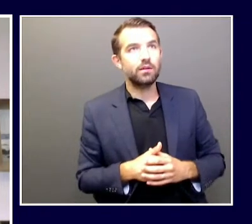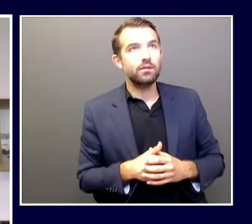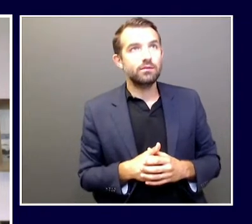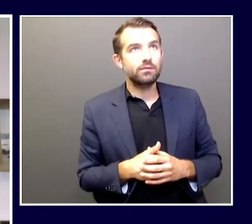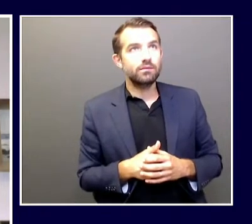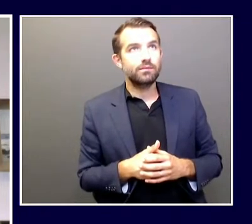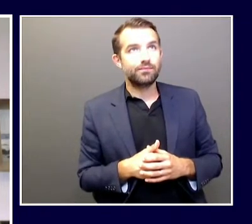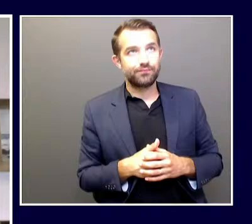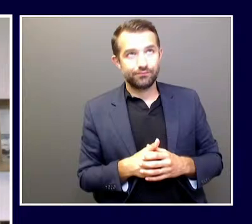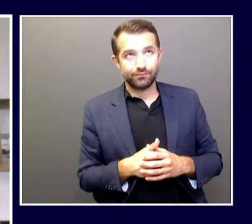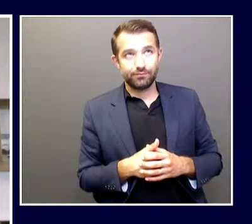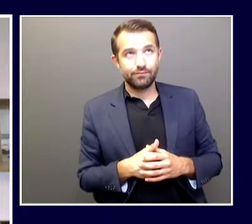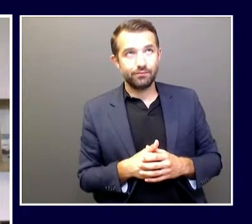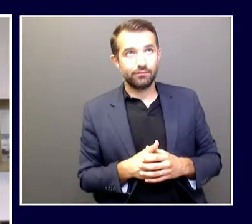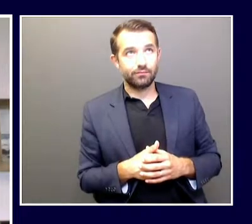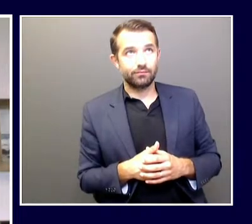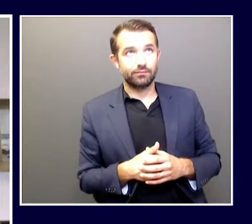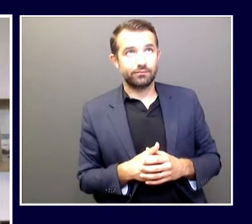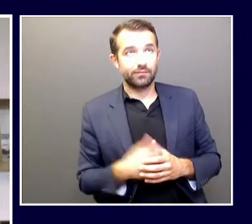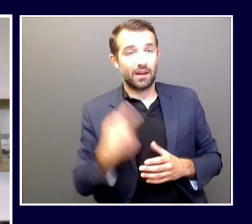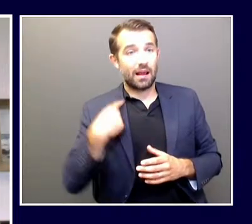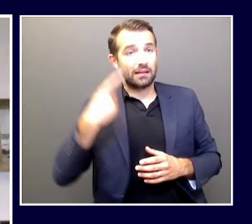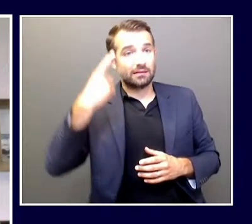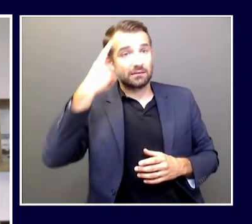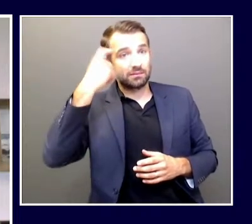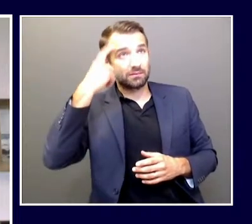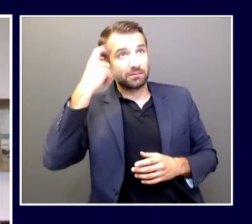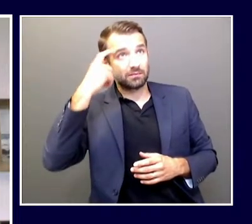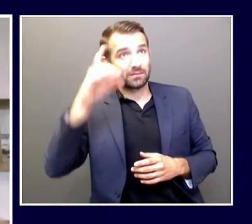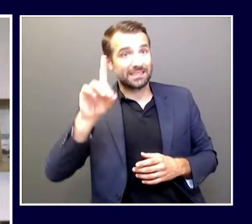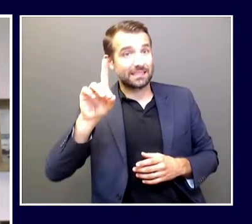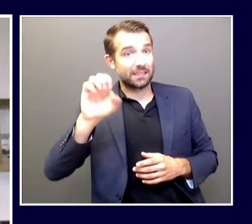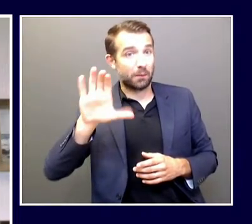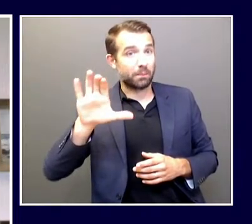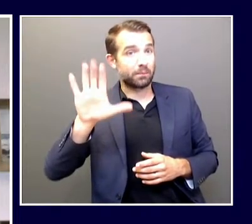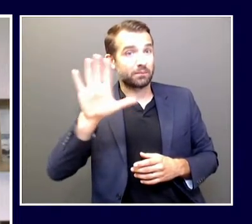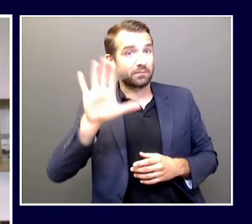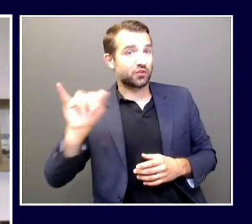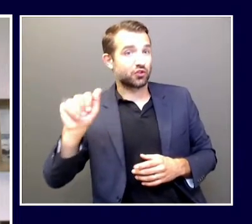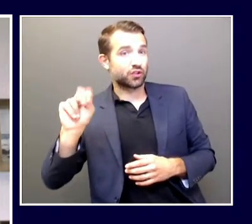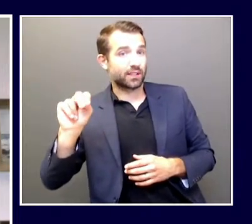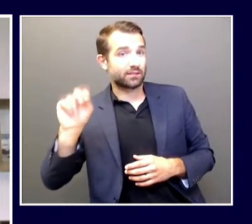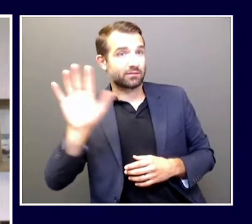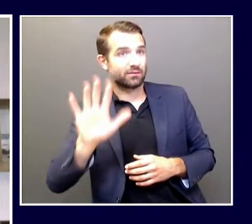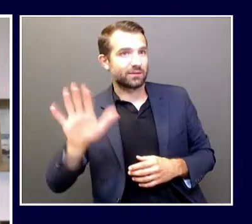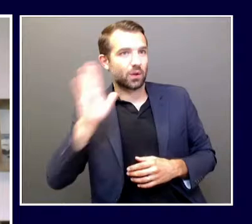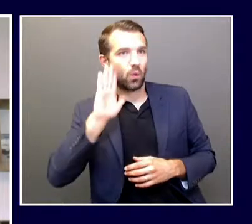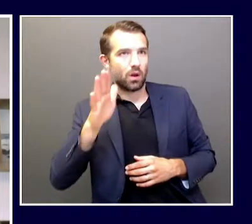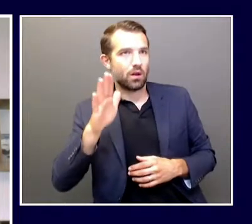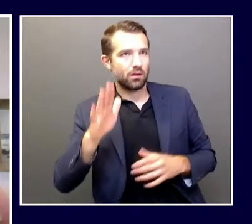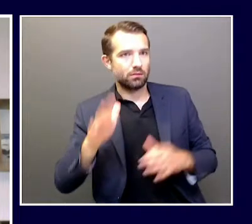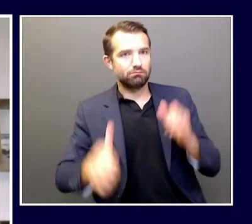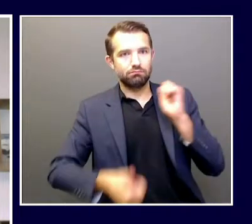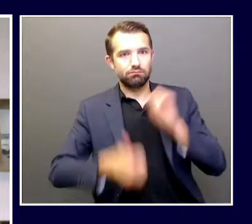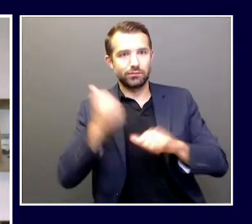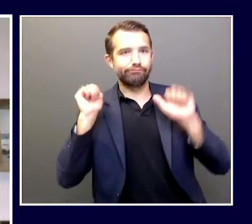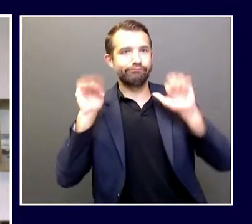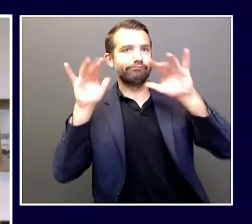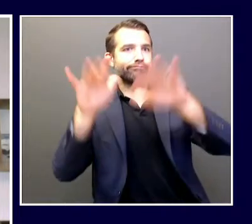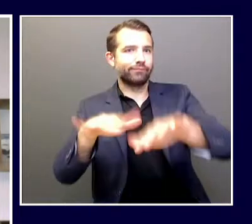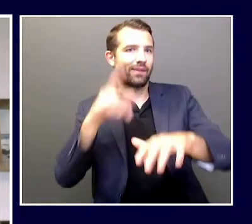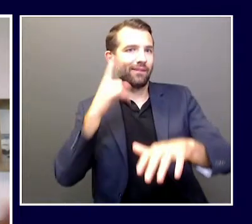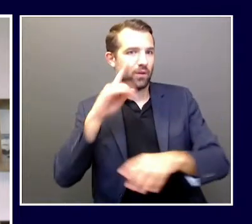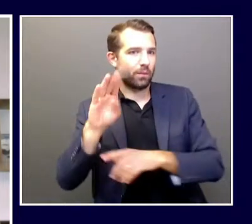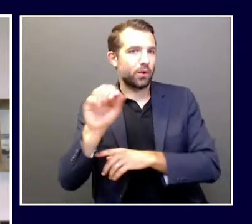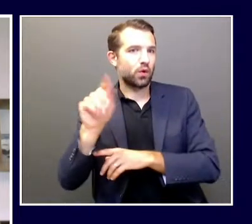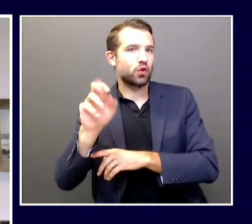I project to be December and early January. Whether or how we will need to, for example, stand up large